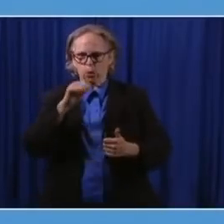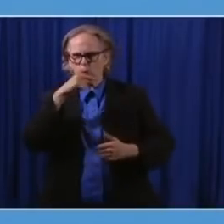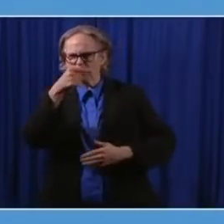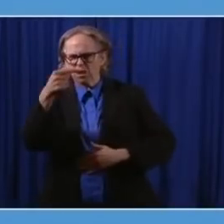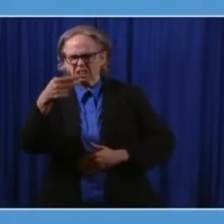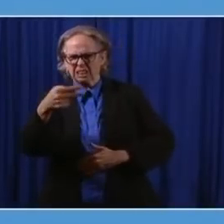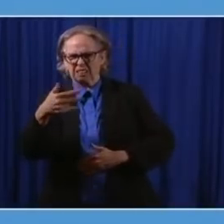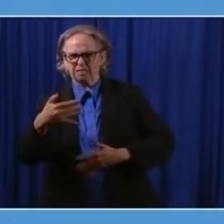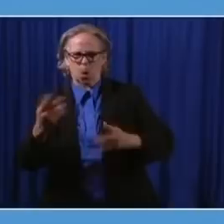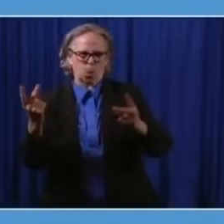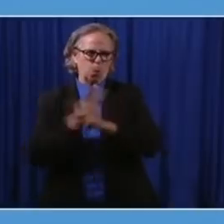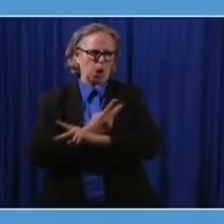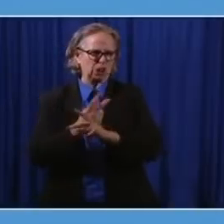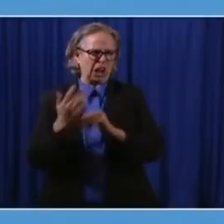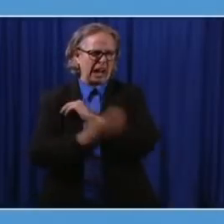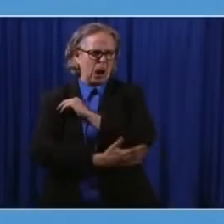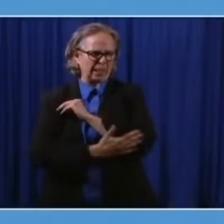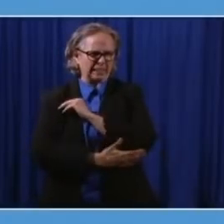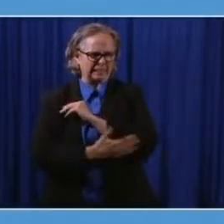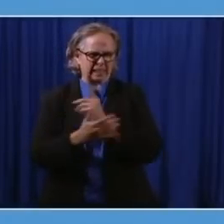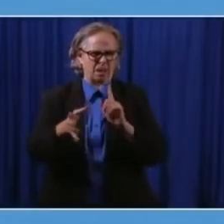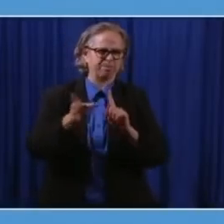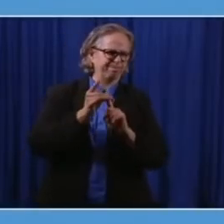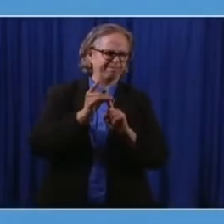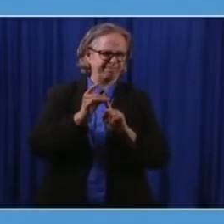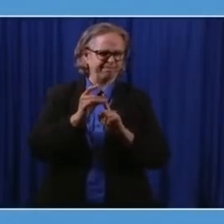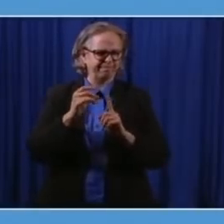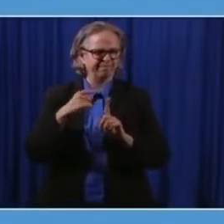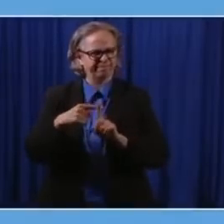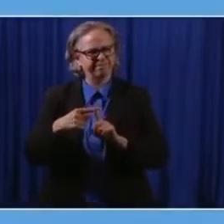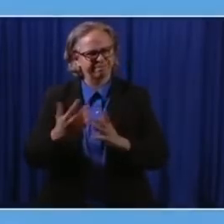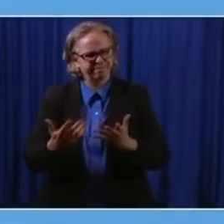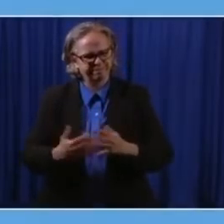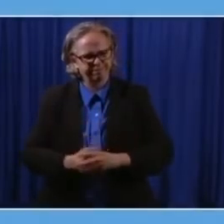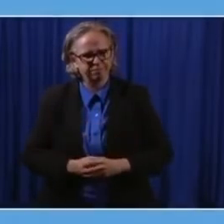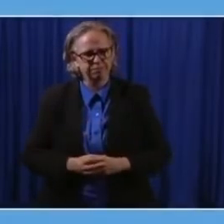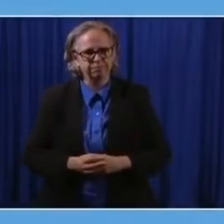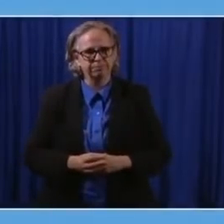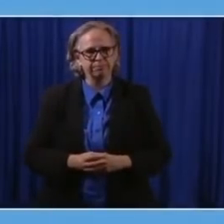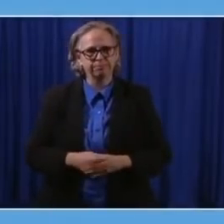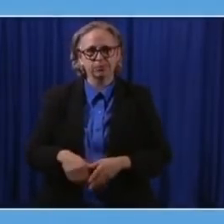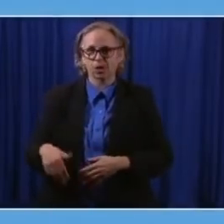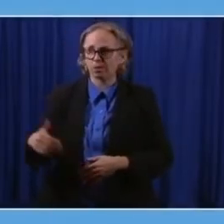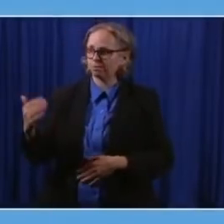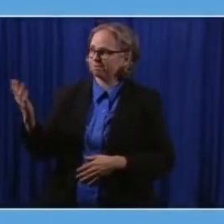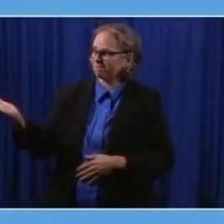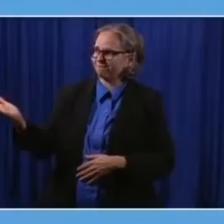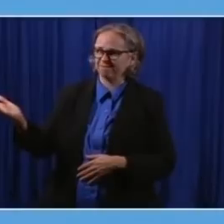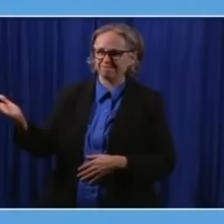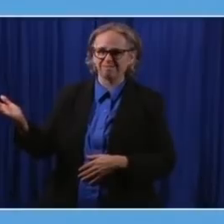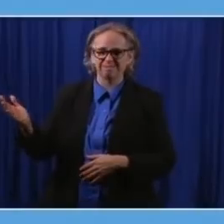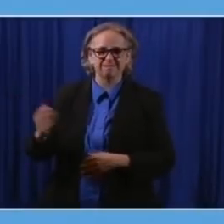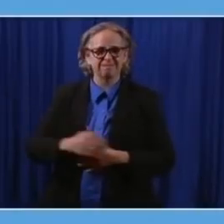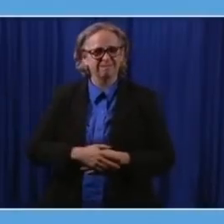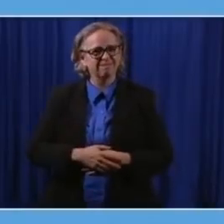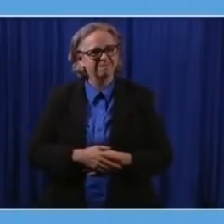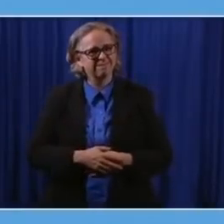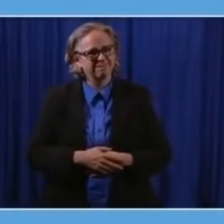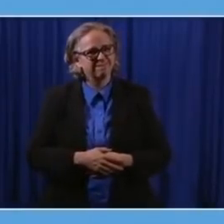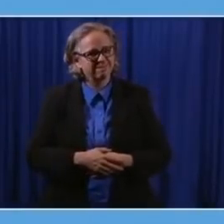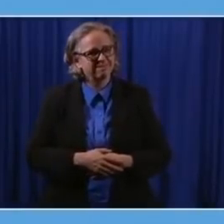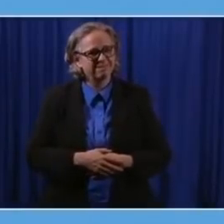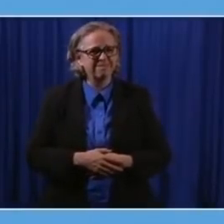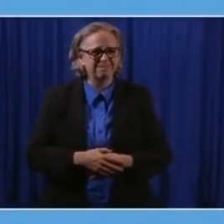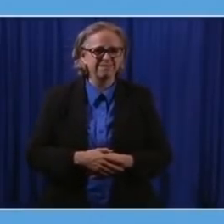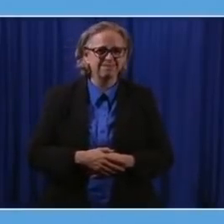pretty much the same. Let's go, Eric, to the top 10 of those counties. So you'll see, again,